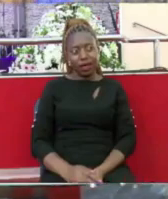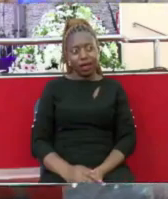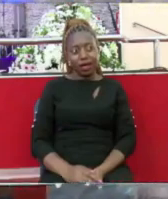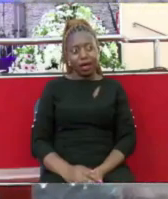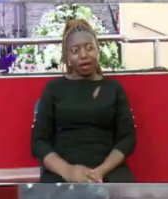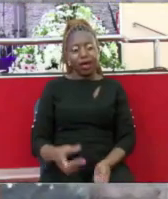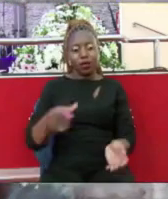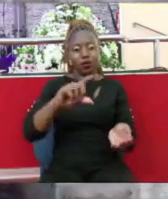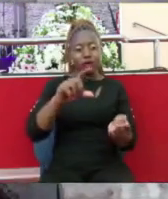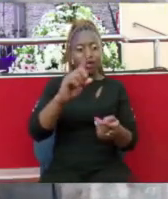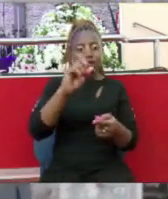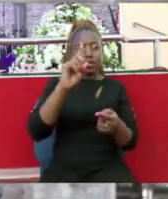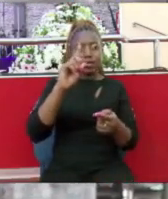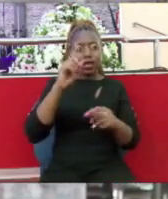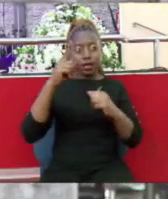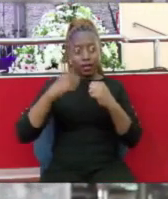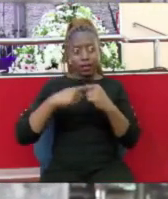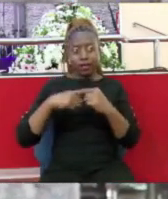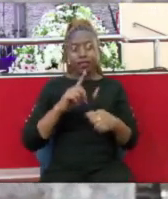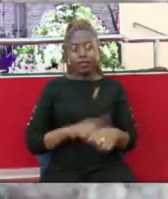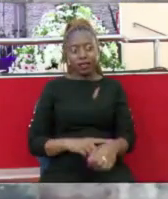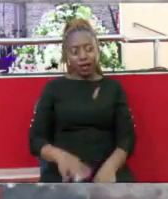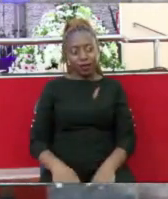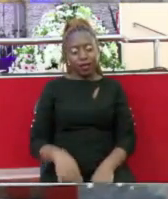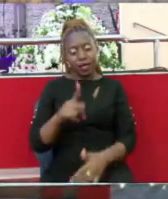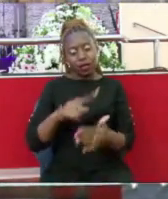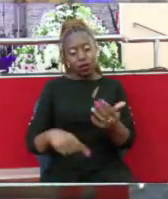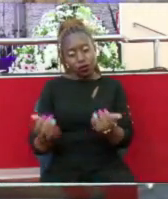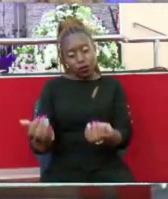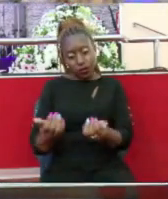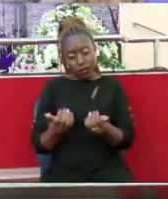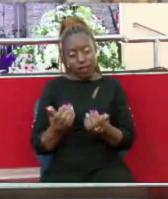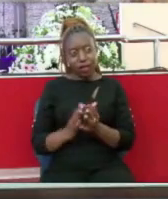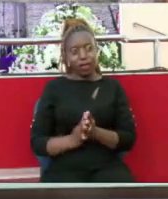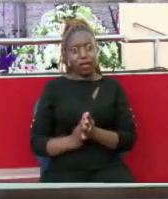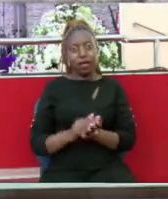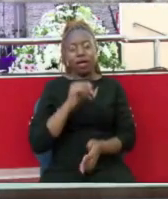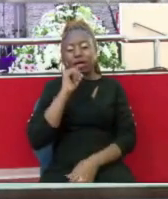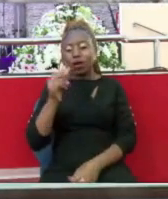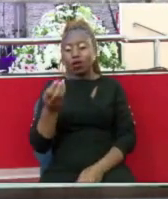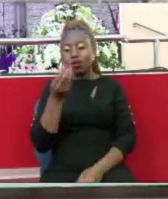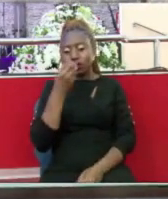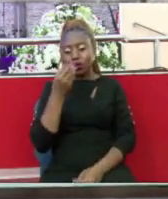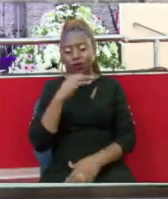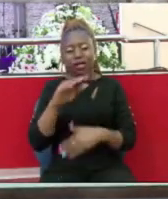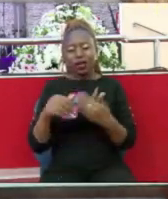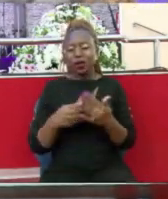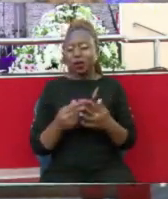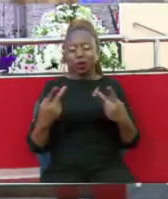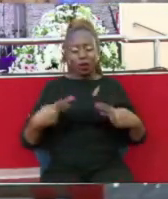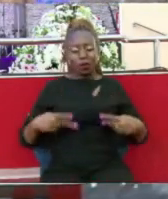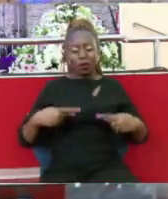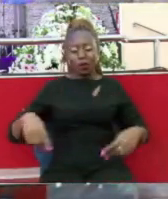ujumulisha mara sita. That is the amount that was required. Hiyo ndio pesa ilihitajika. Not to feed everybody to get satisfied. Sio kumshibisha